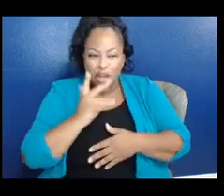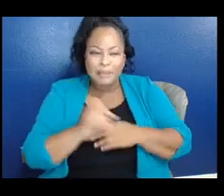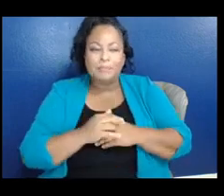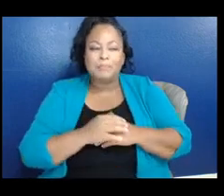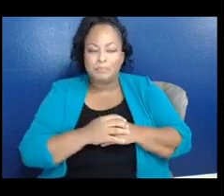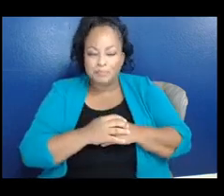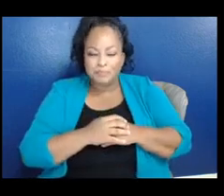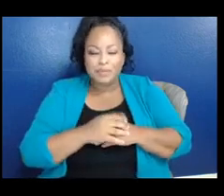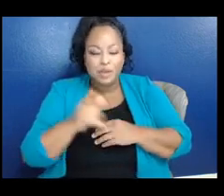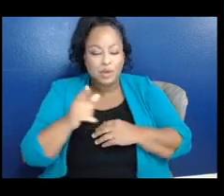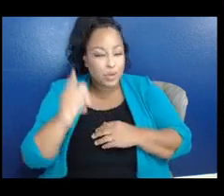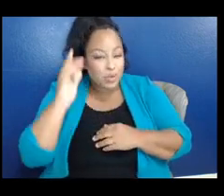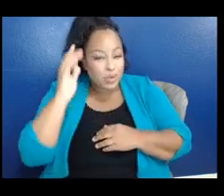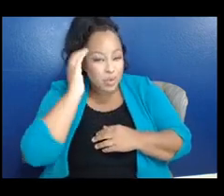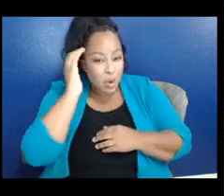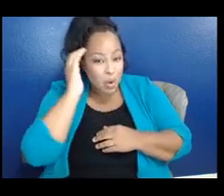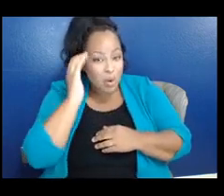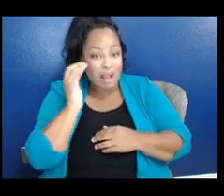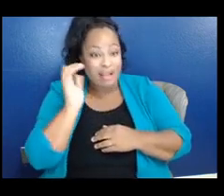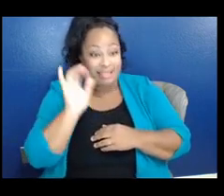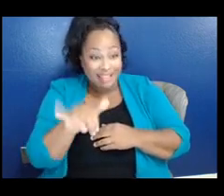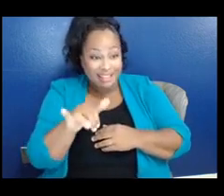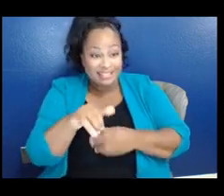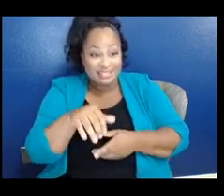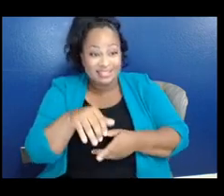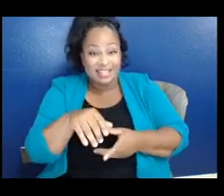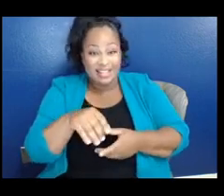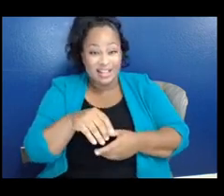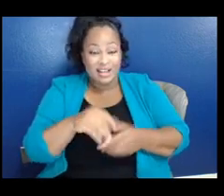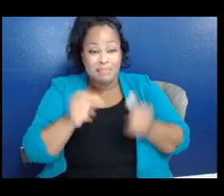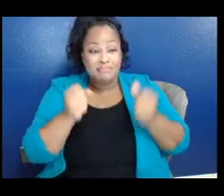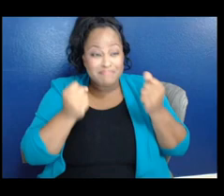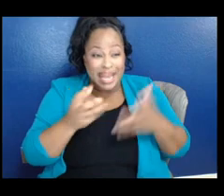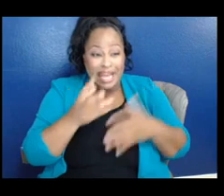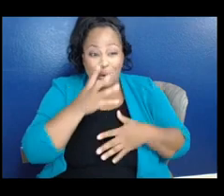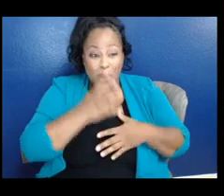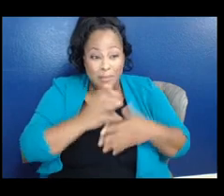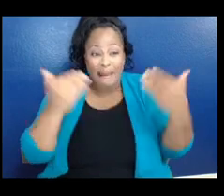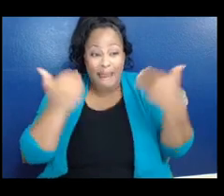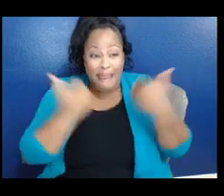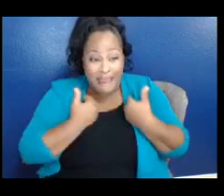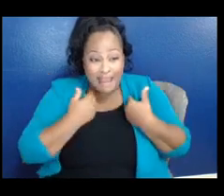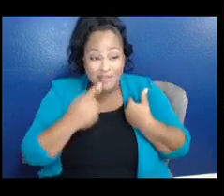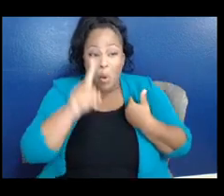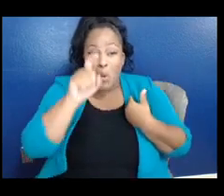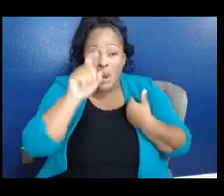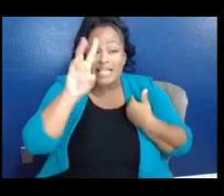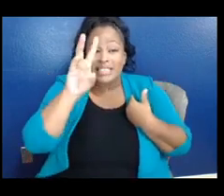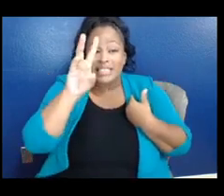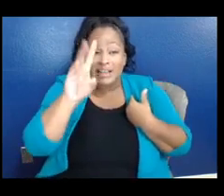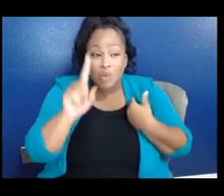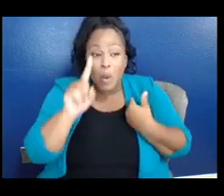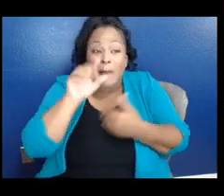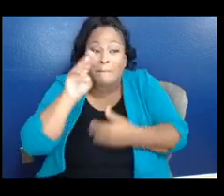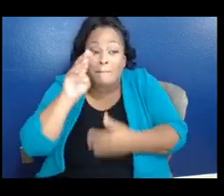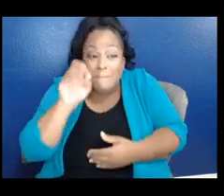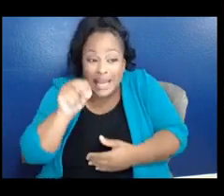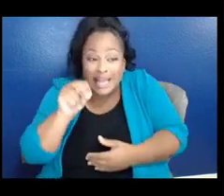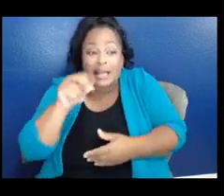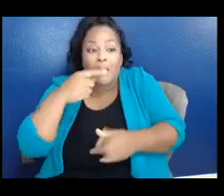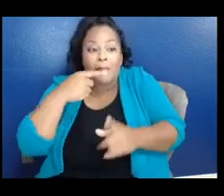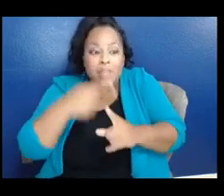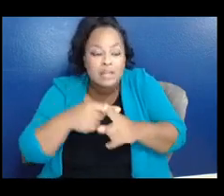look like. And to know that that exists in such a large number of women, 171 million women